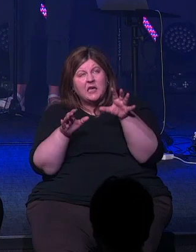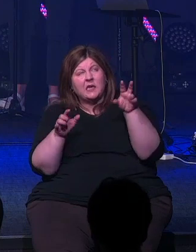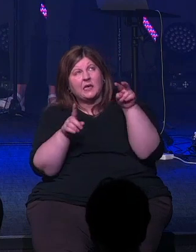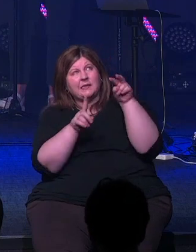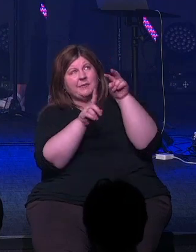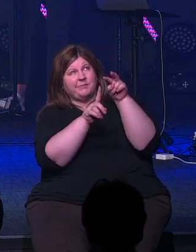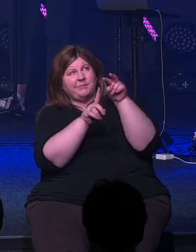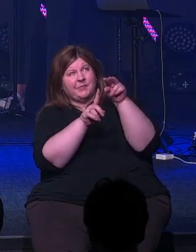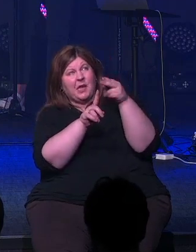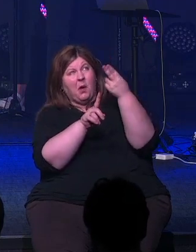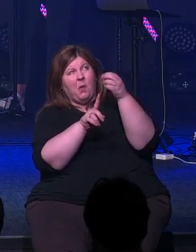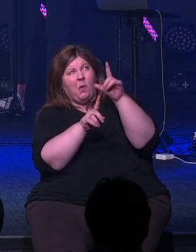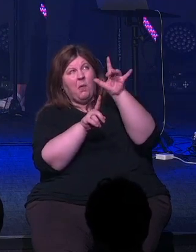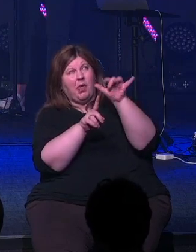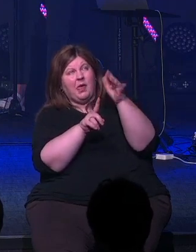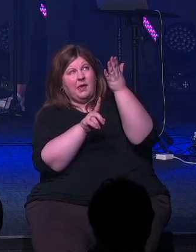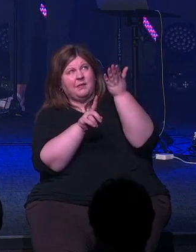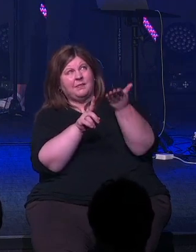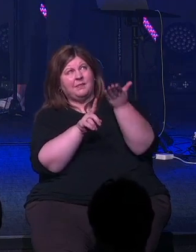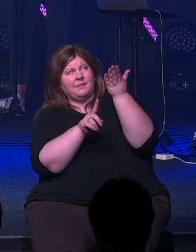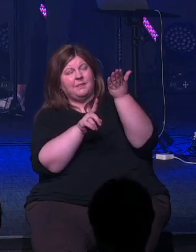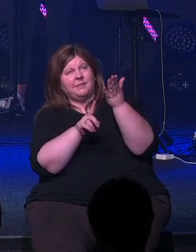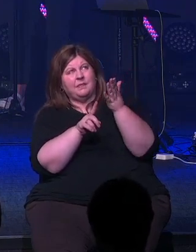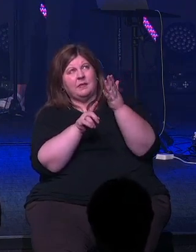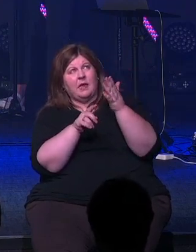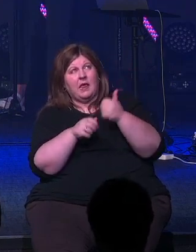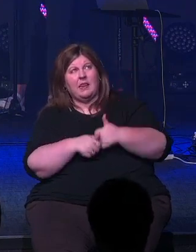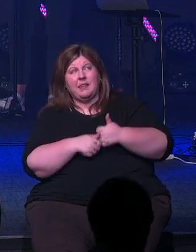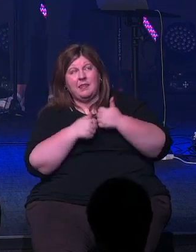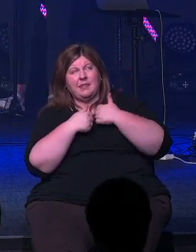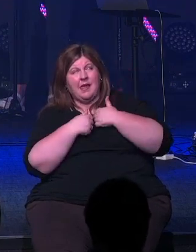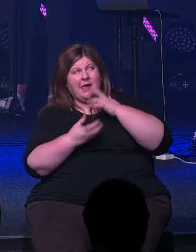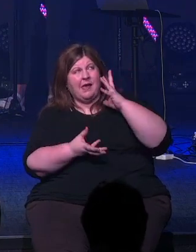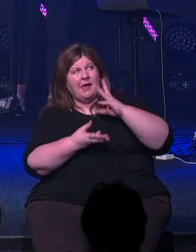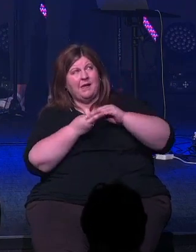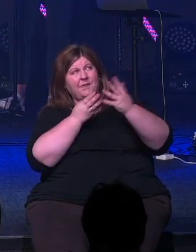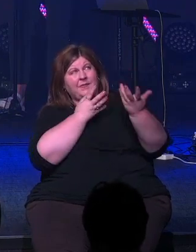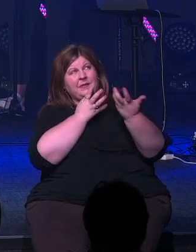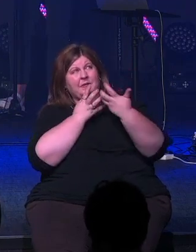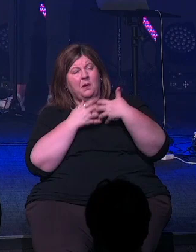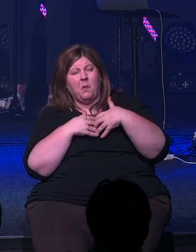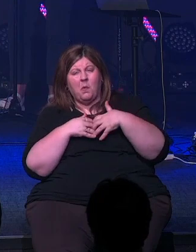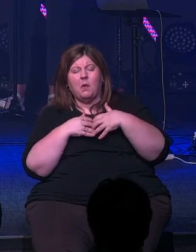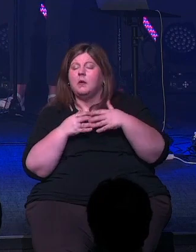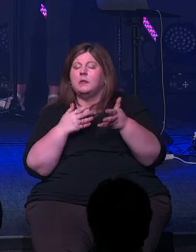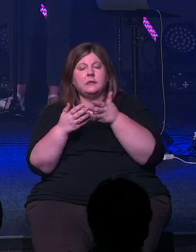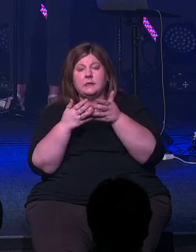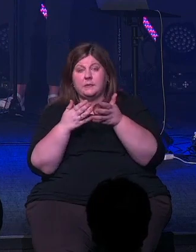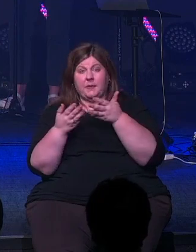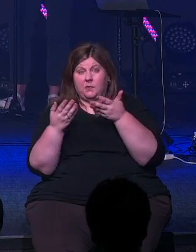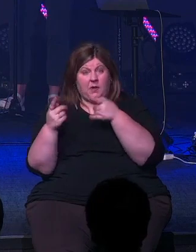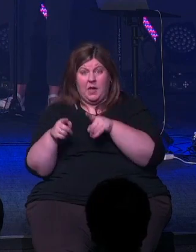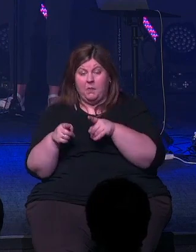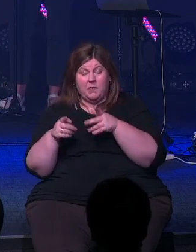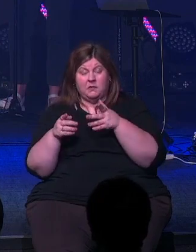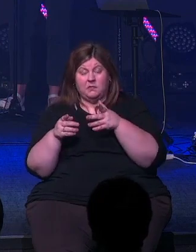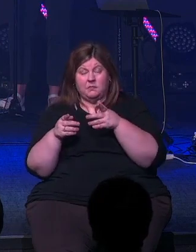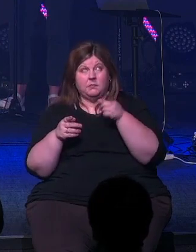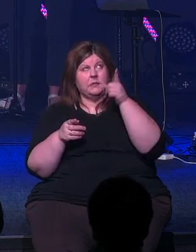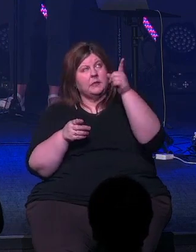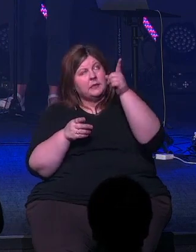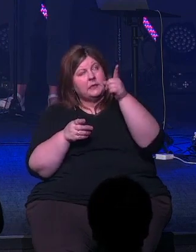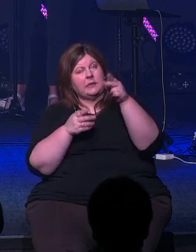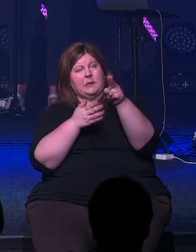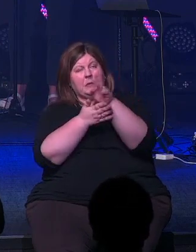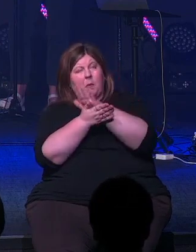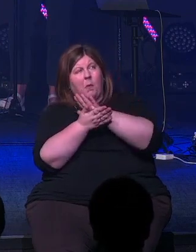perceived, that our whole lives can be looked at through, that at the end of the day, no matter what, God is